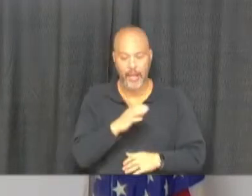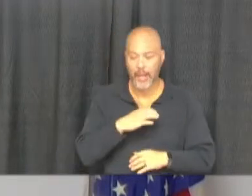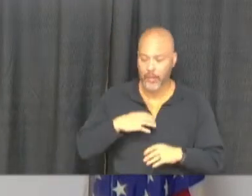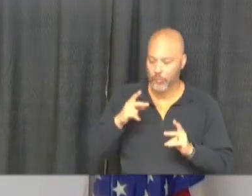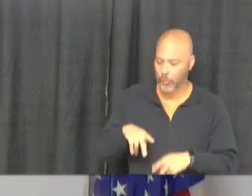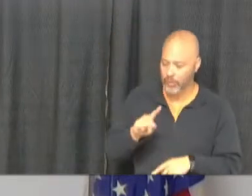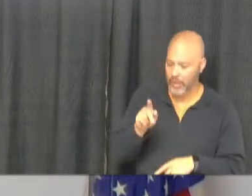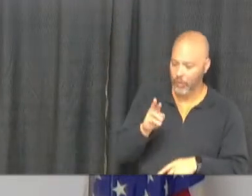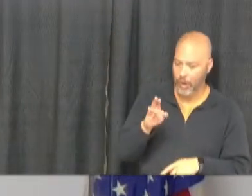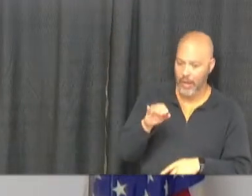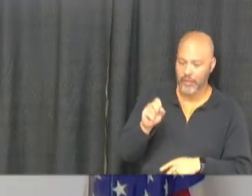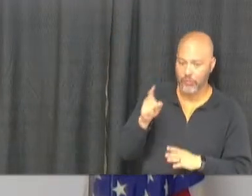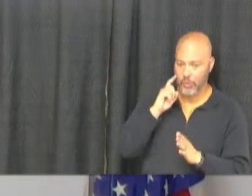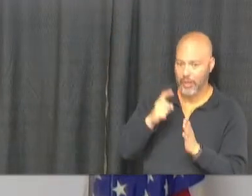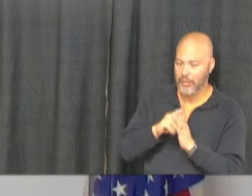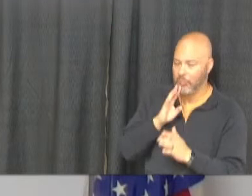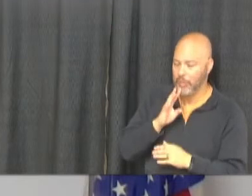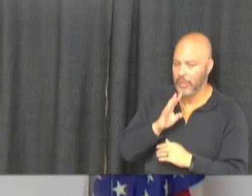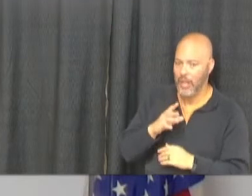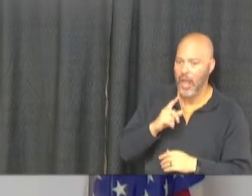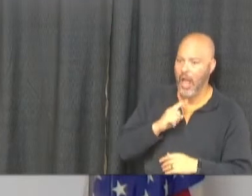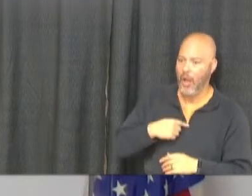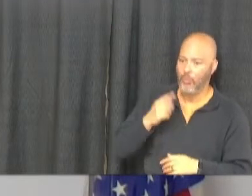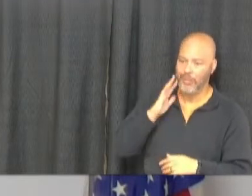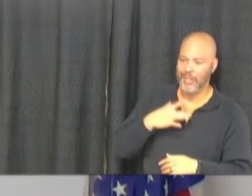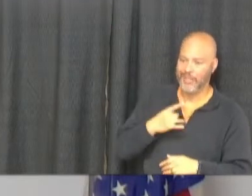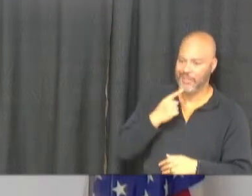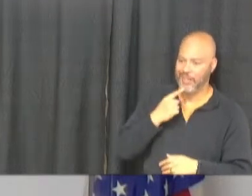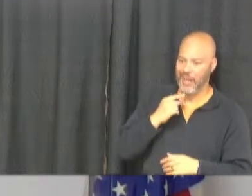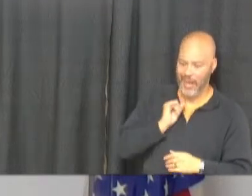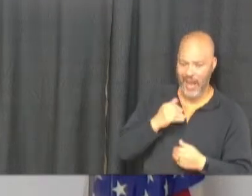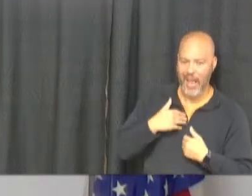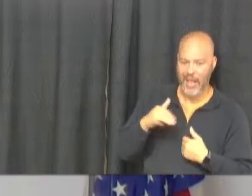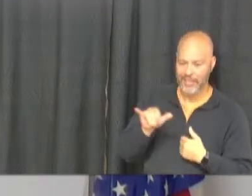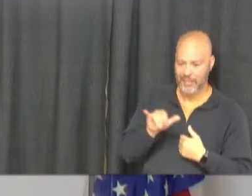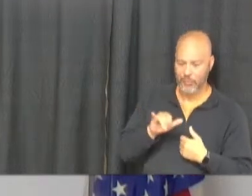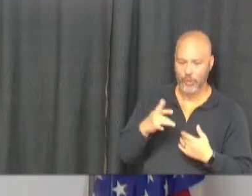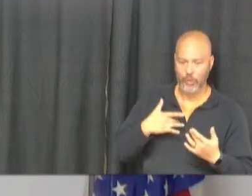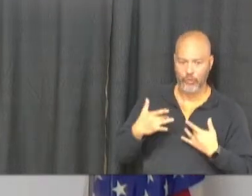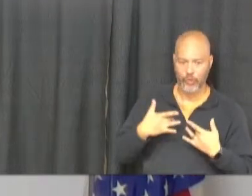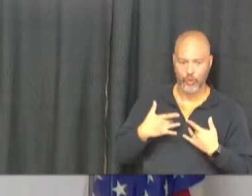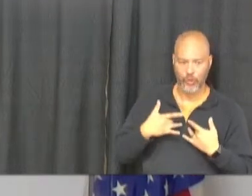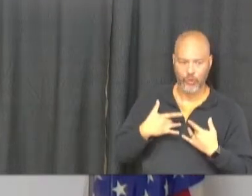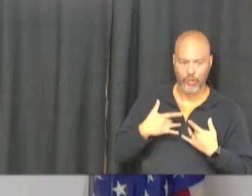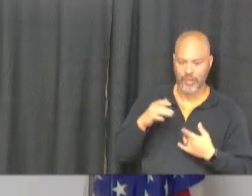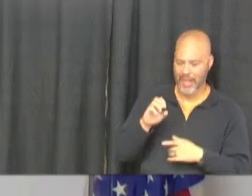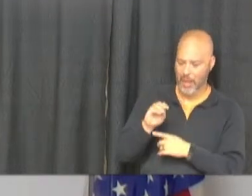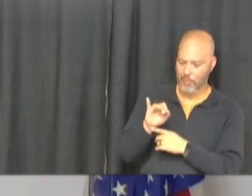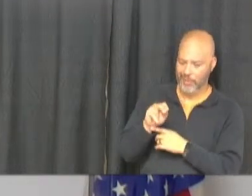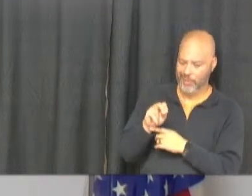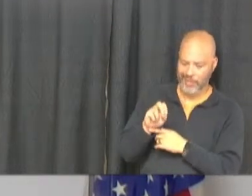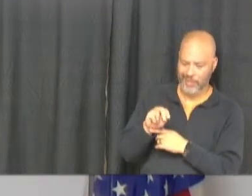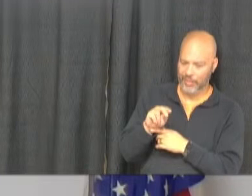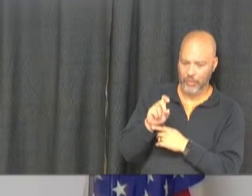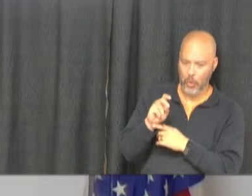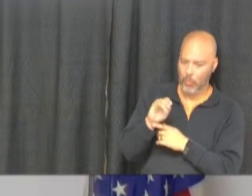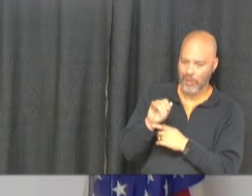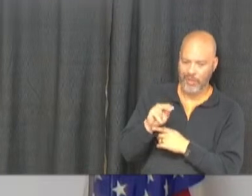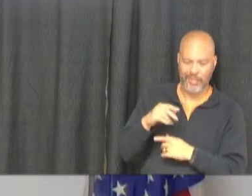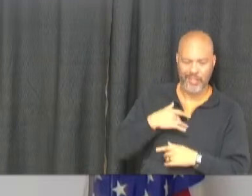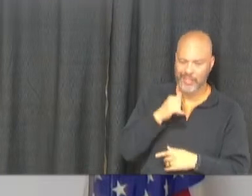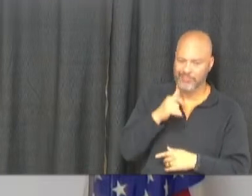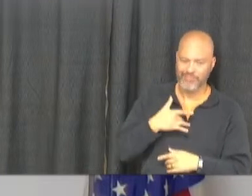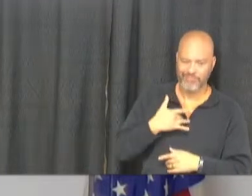Zacharias, you're recognized. Thank you, Mayor. I would just like to say that, so I had similar concerns. Those words, eminent domain, kind of make me feel